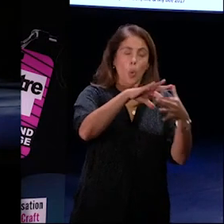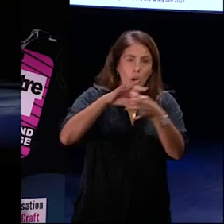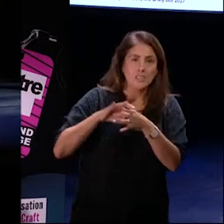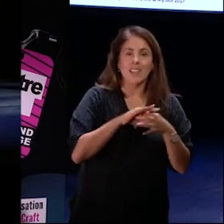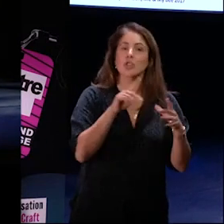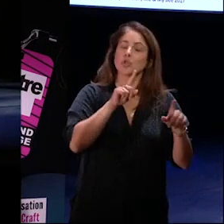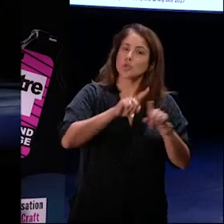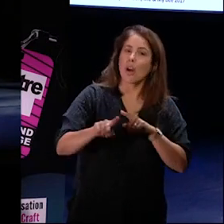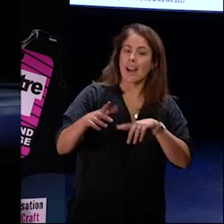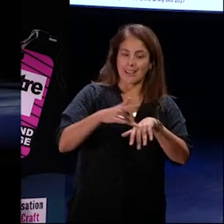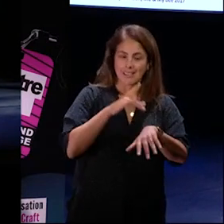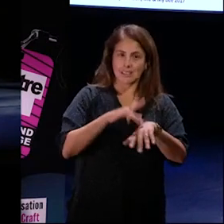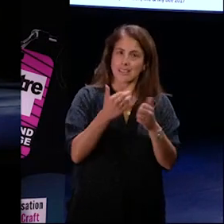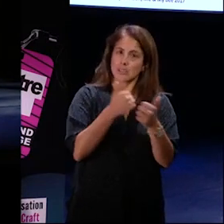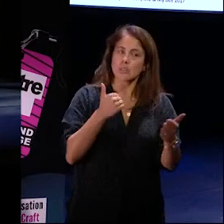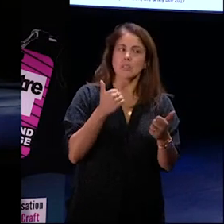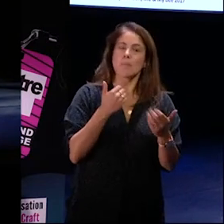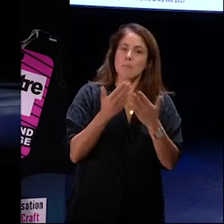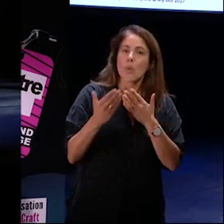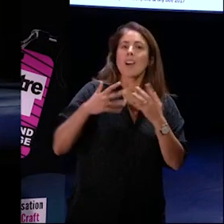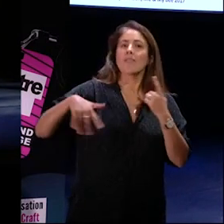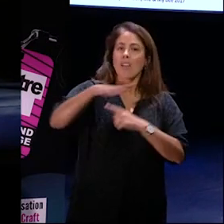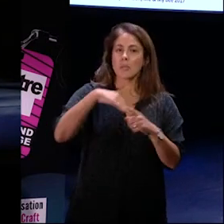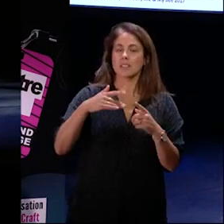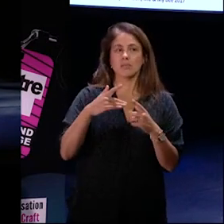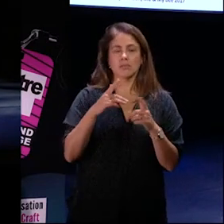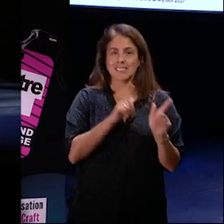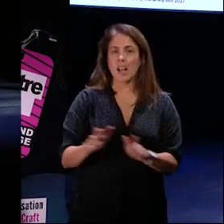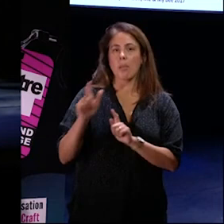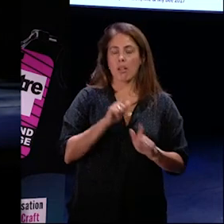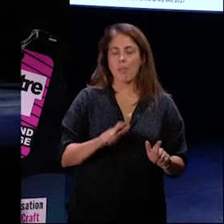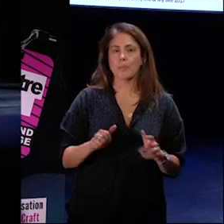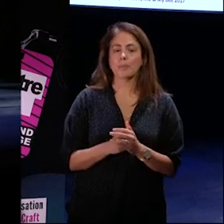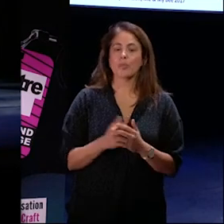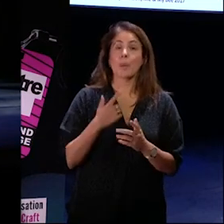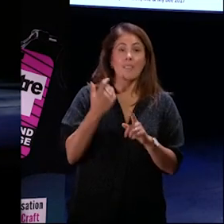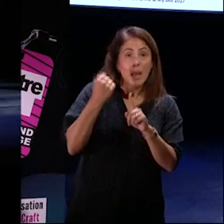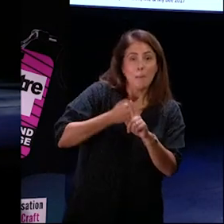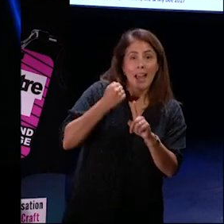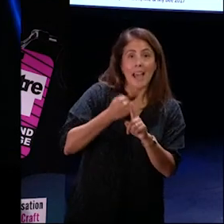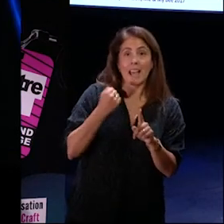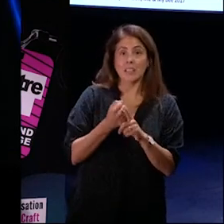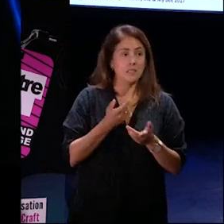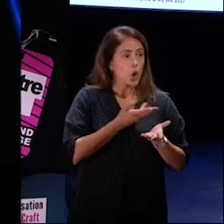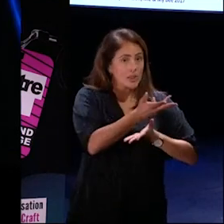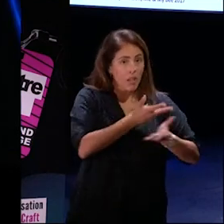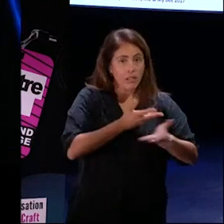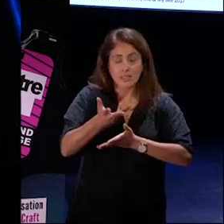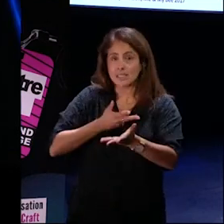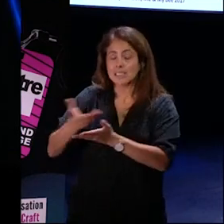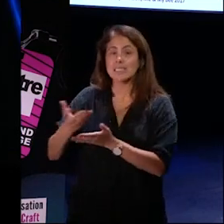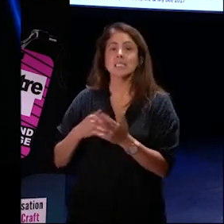and make the theatre industry more environmentally sustainable. We ran campaigns, offered consultancy,